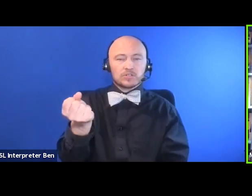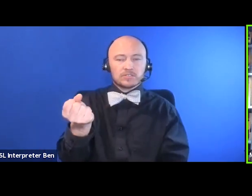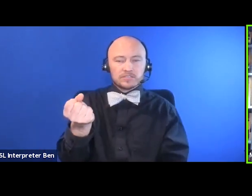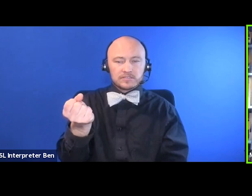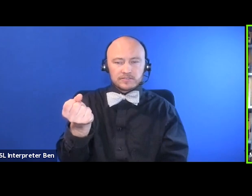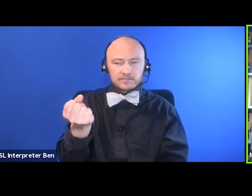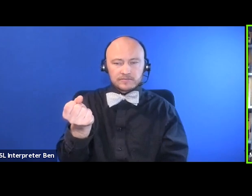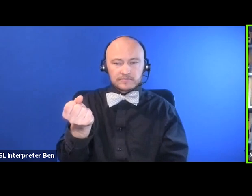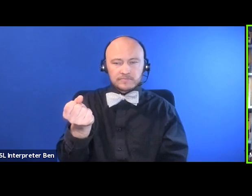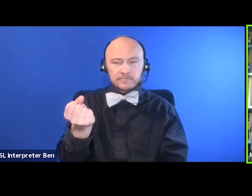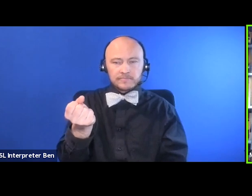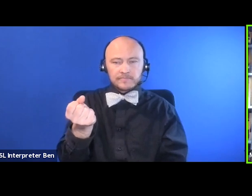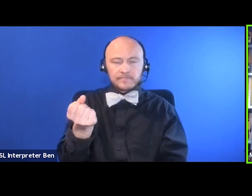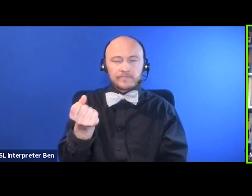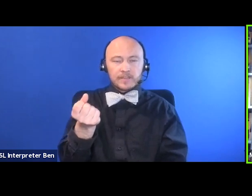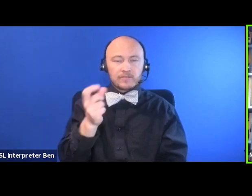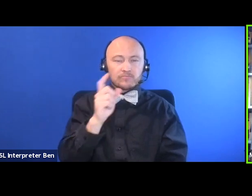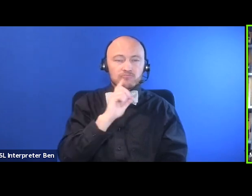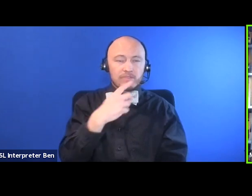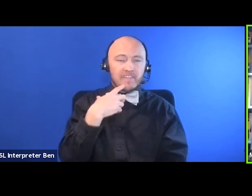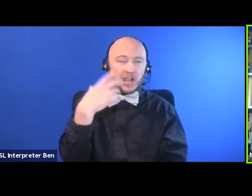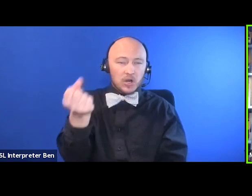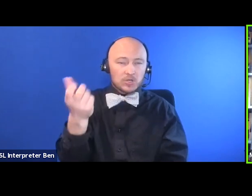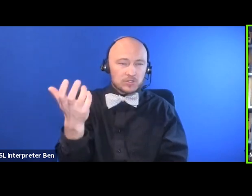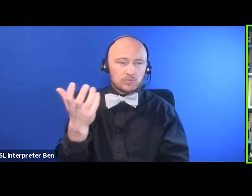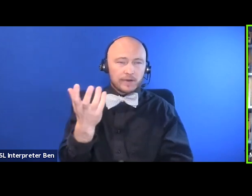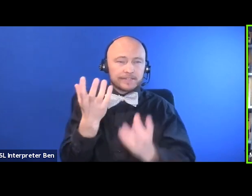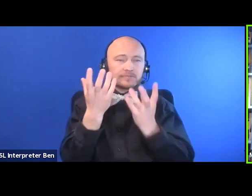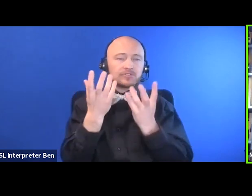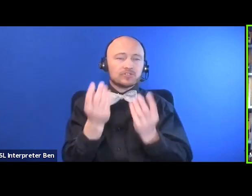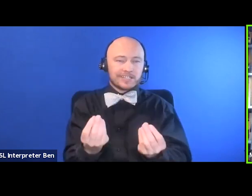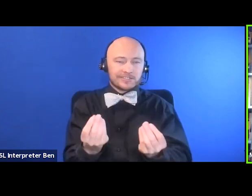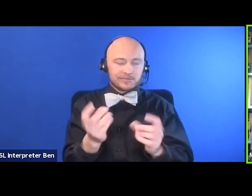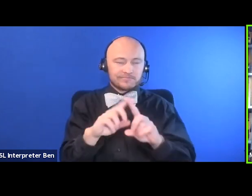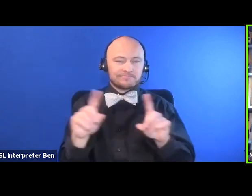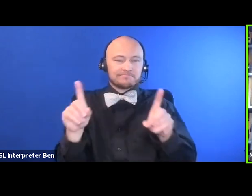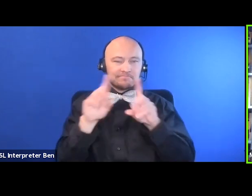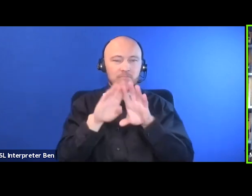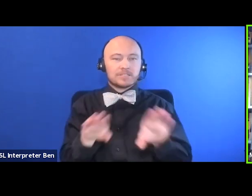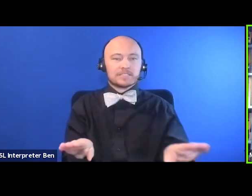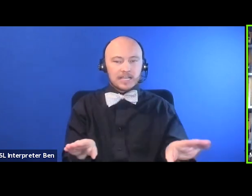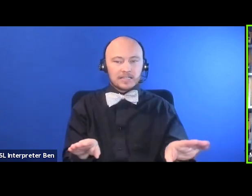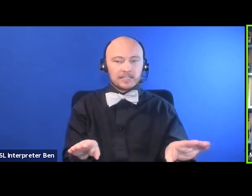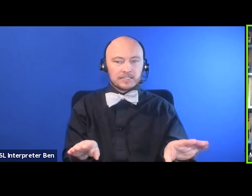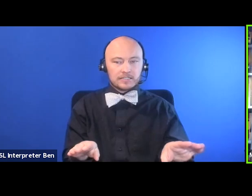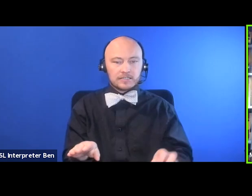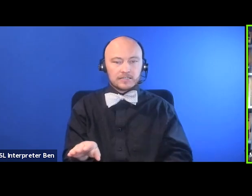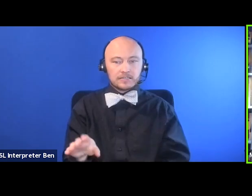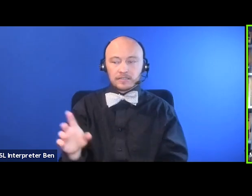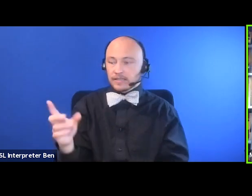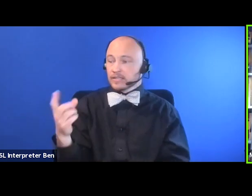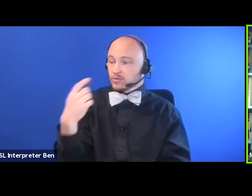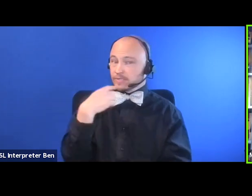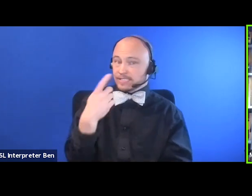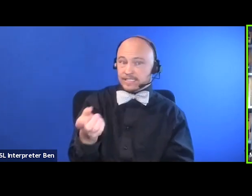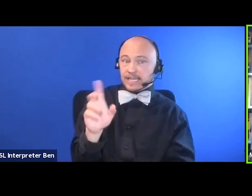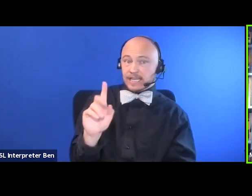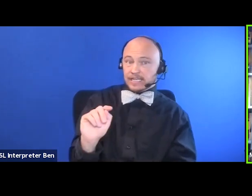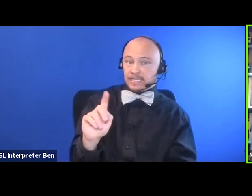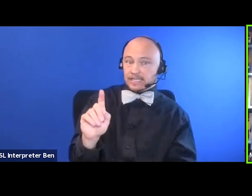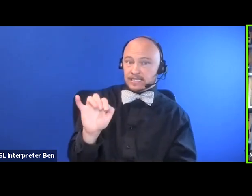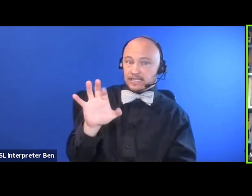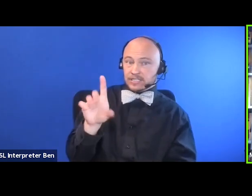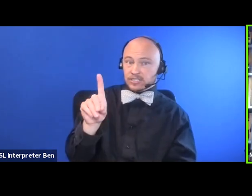Gentle and silent was what you would say to Nishida-san